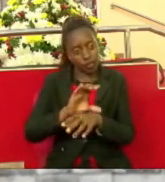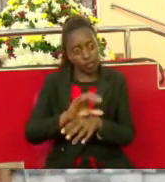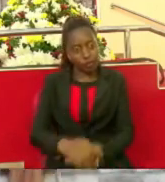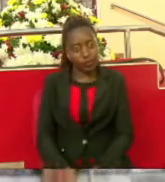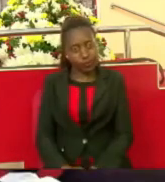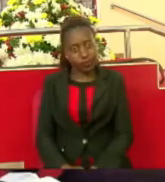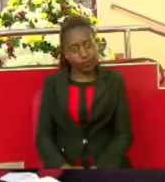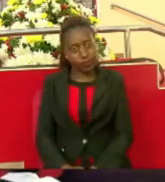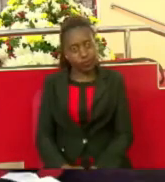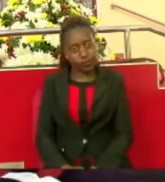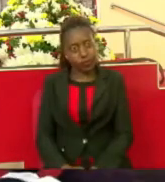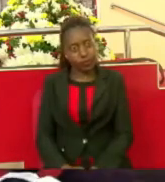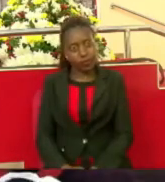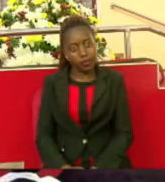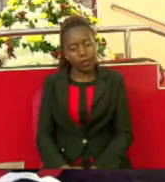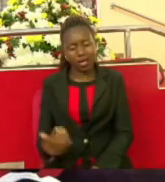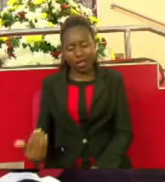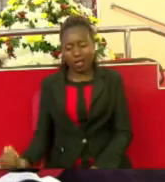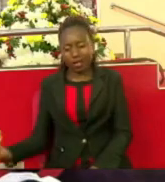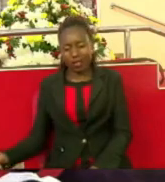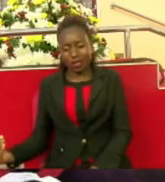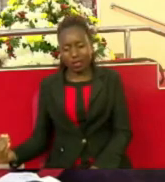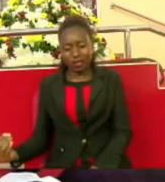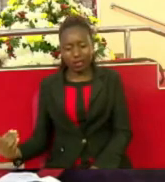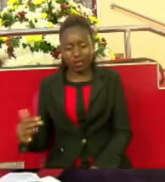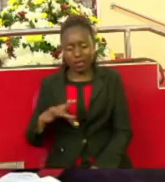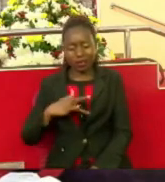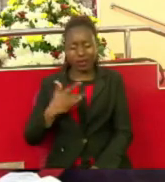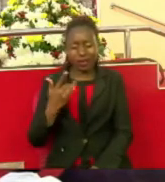And the children are finding the church very boring.